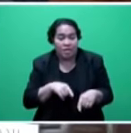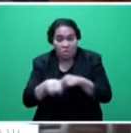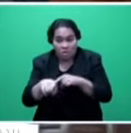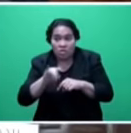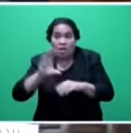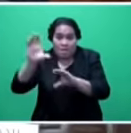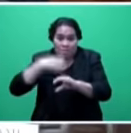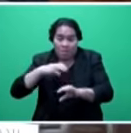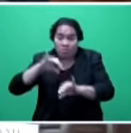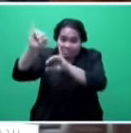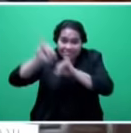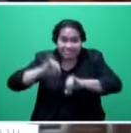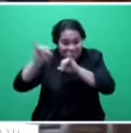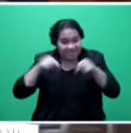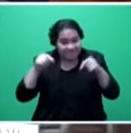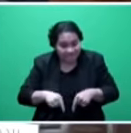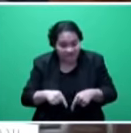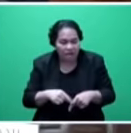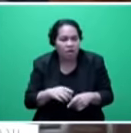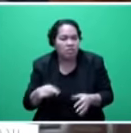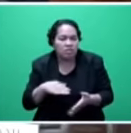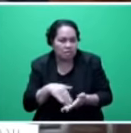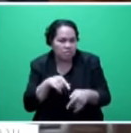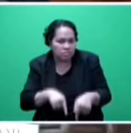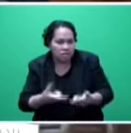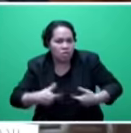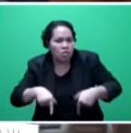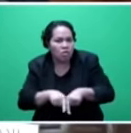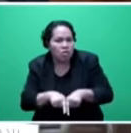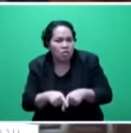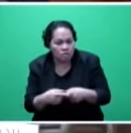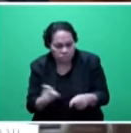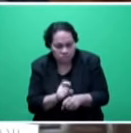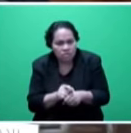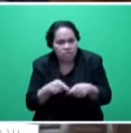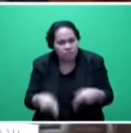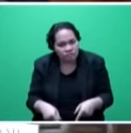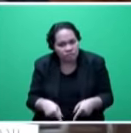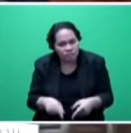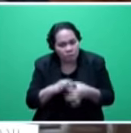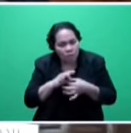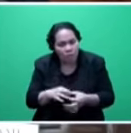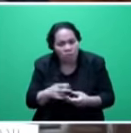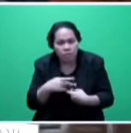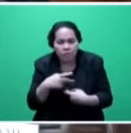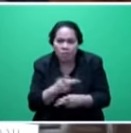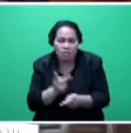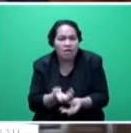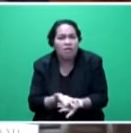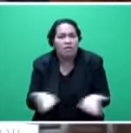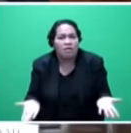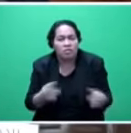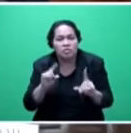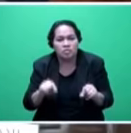destroy our limited manufacturing sector and further increase unemployment. Rather than playing around